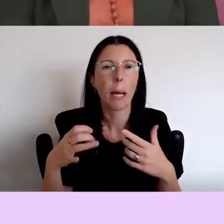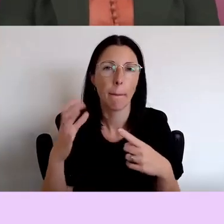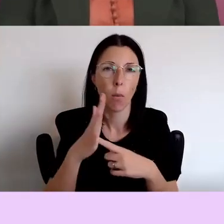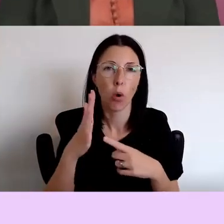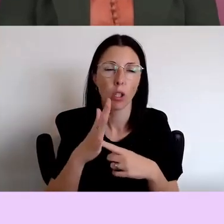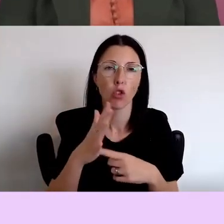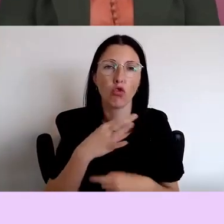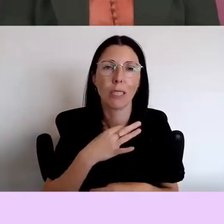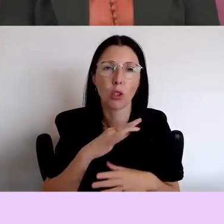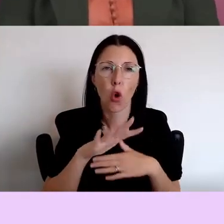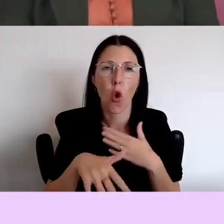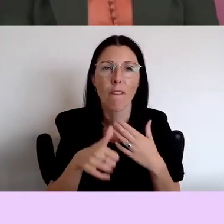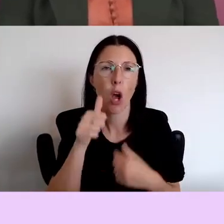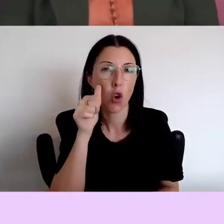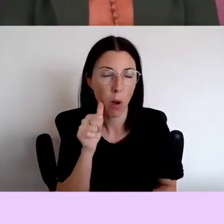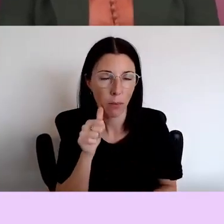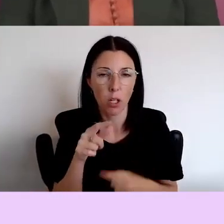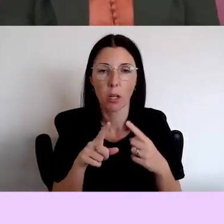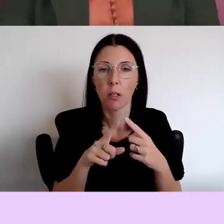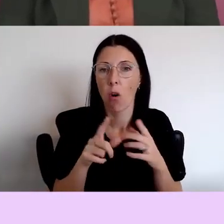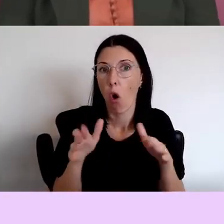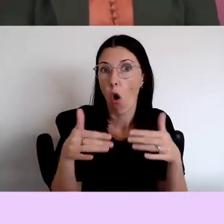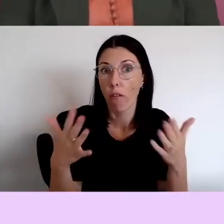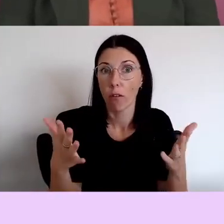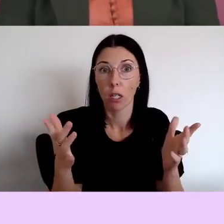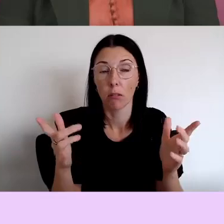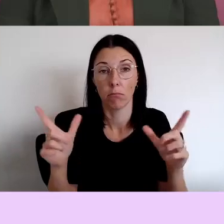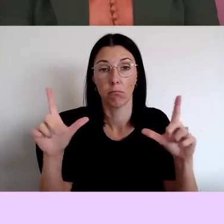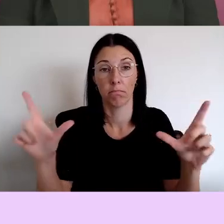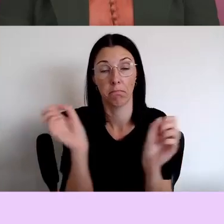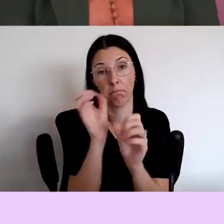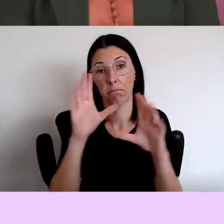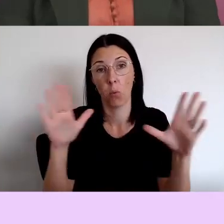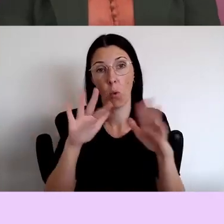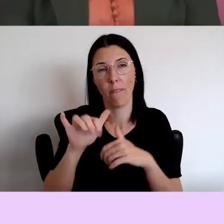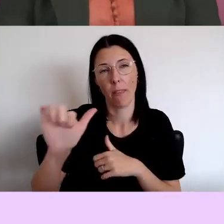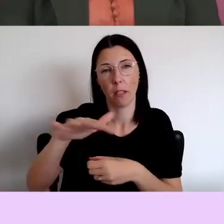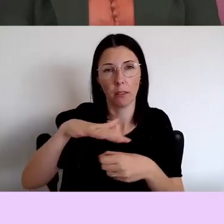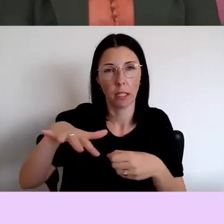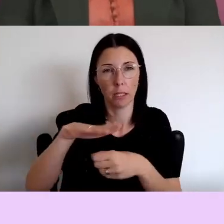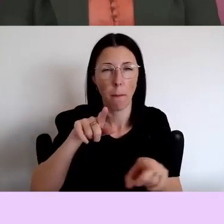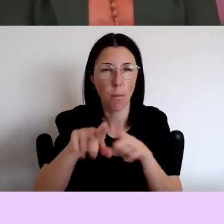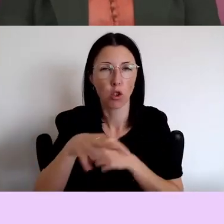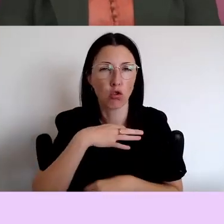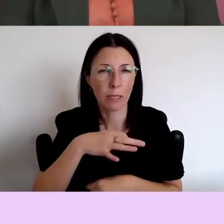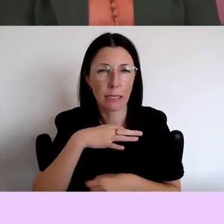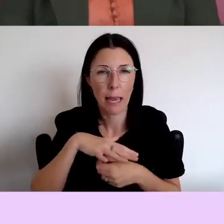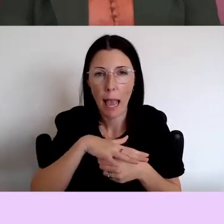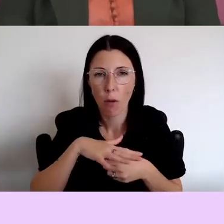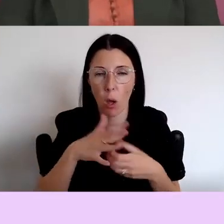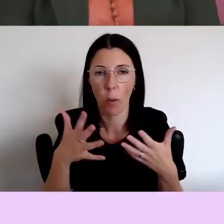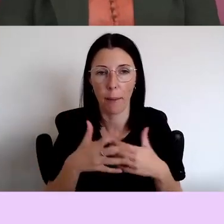drivers by offering a snapshot of their sector's main vulnerabilities. And at IBAC, we'll be